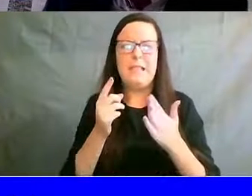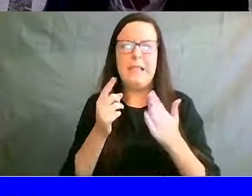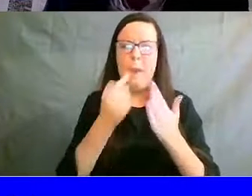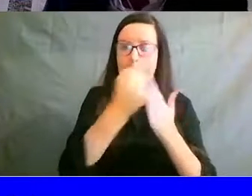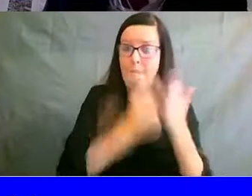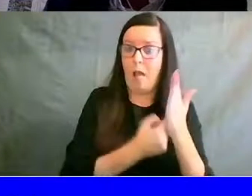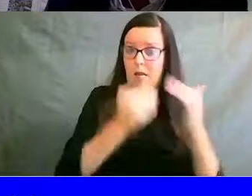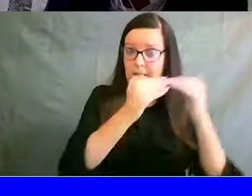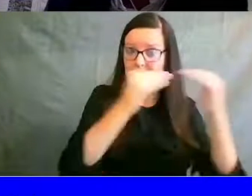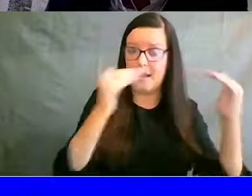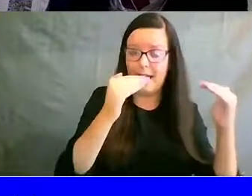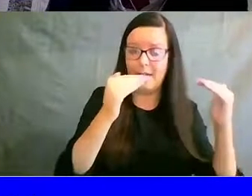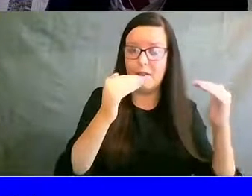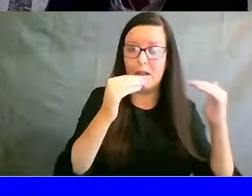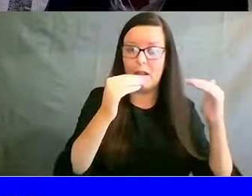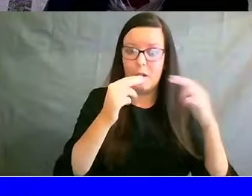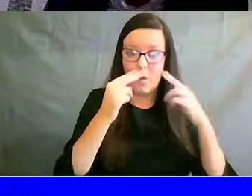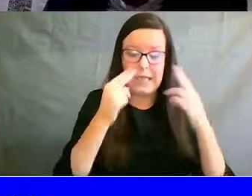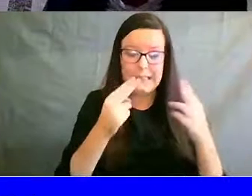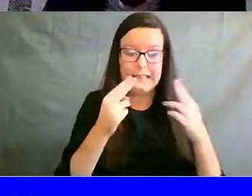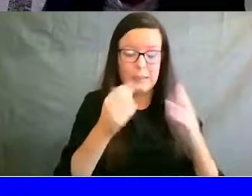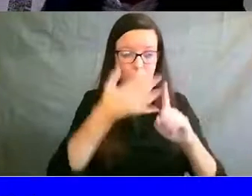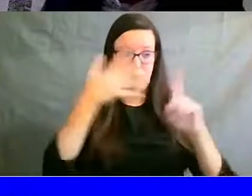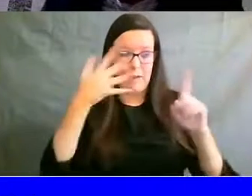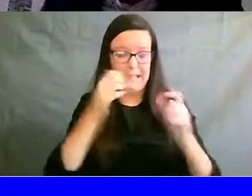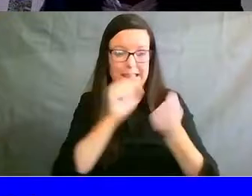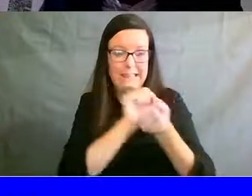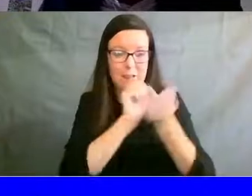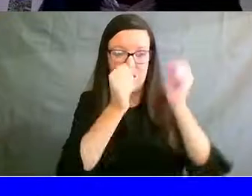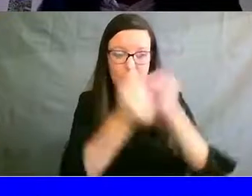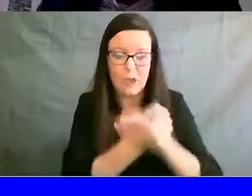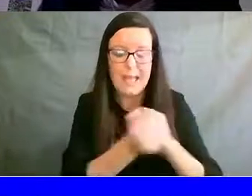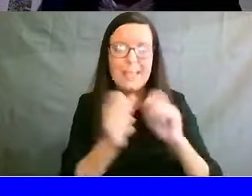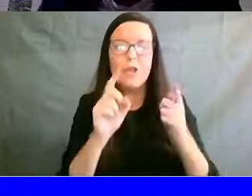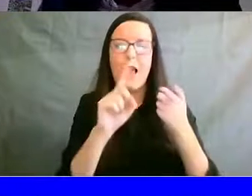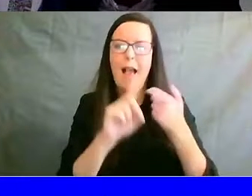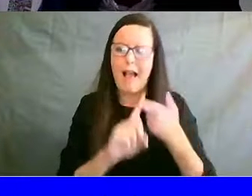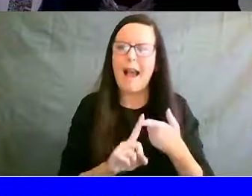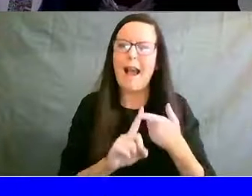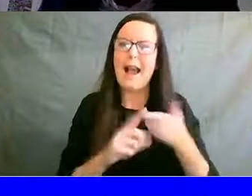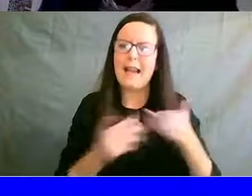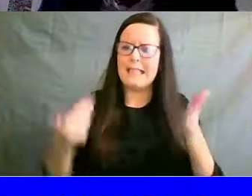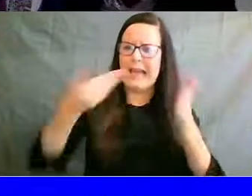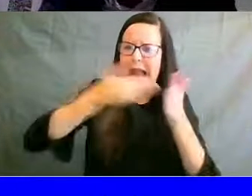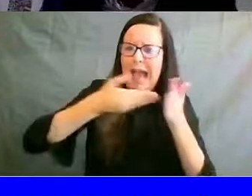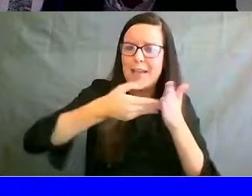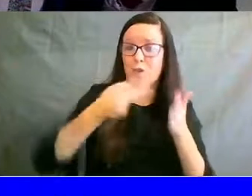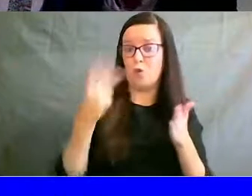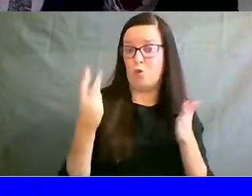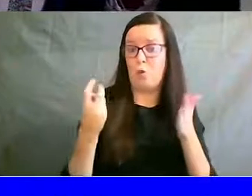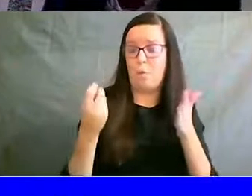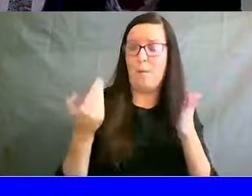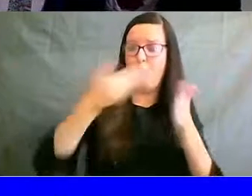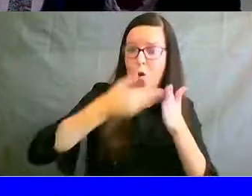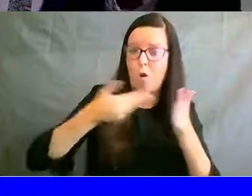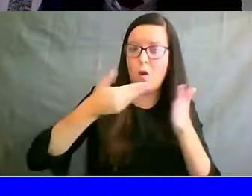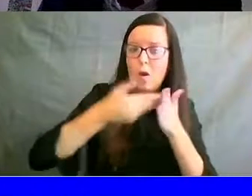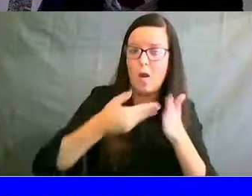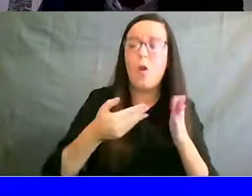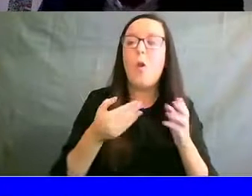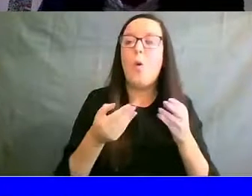realise this reformative ambition. Indeed, by introducing two further pieces of legislation with overlapping